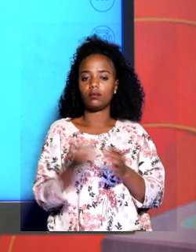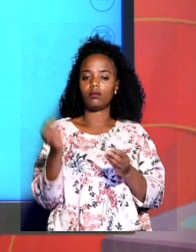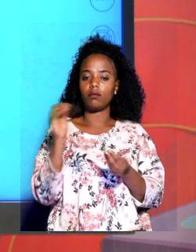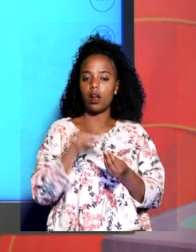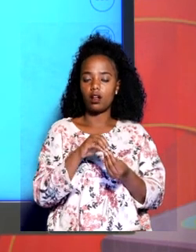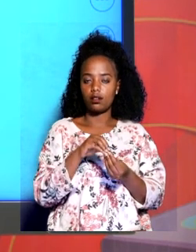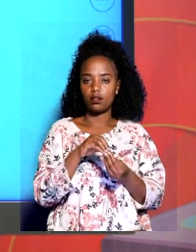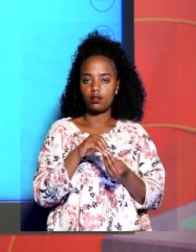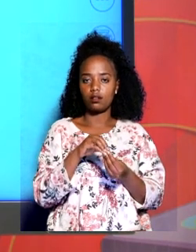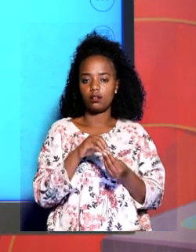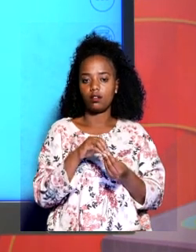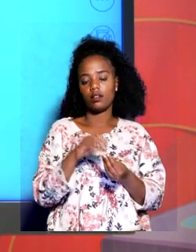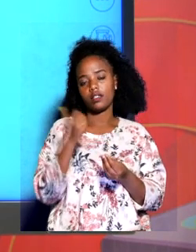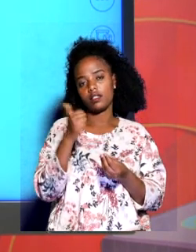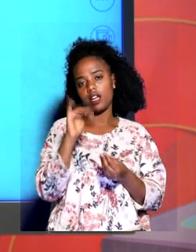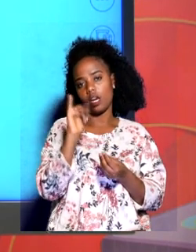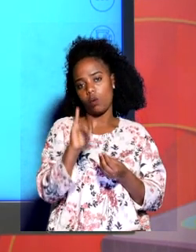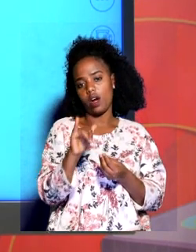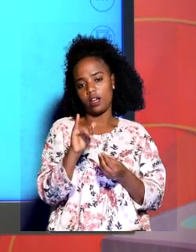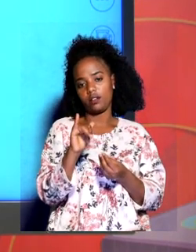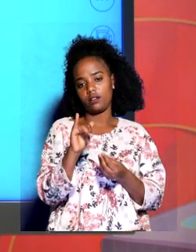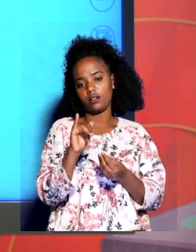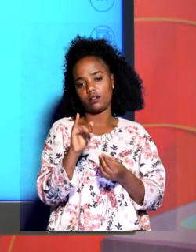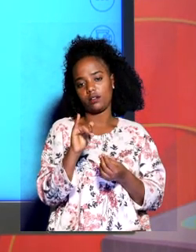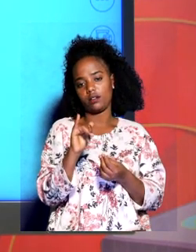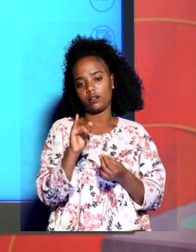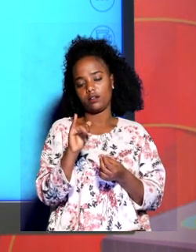plus 10y